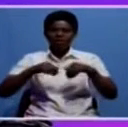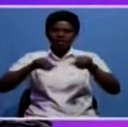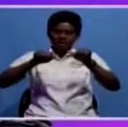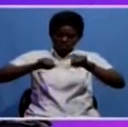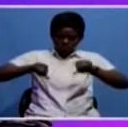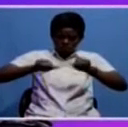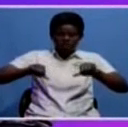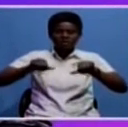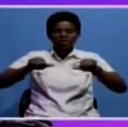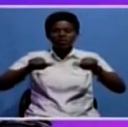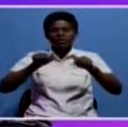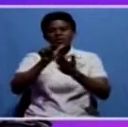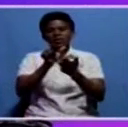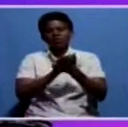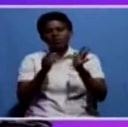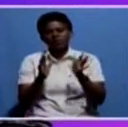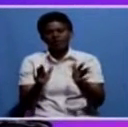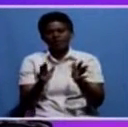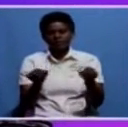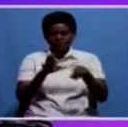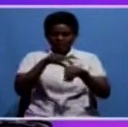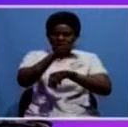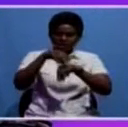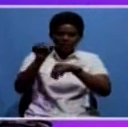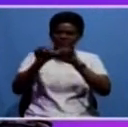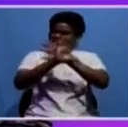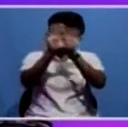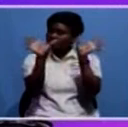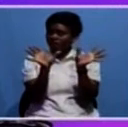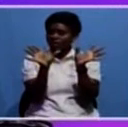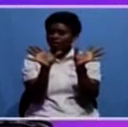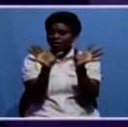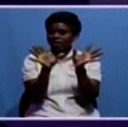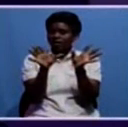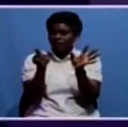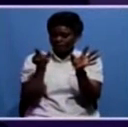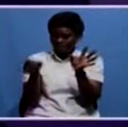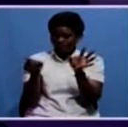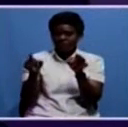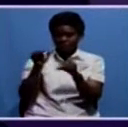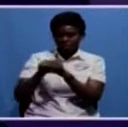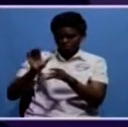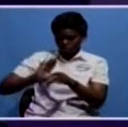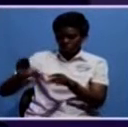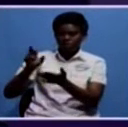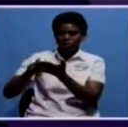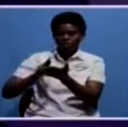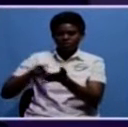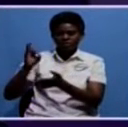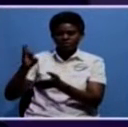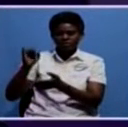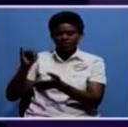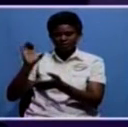the chief legal advisor, and he has advised very clearly that in Section 5 of the FIC, it only relates